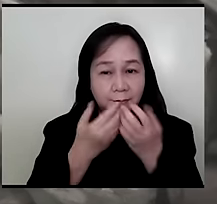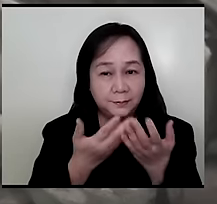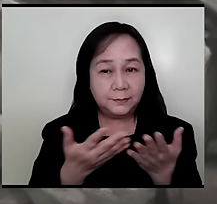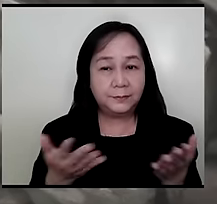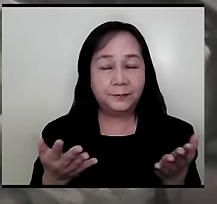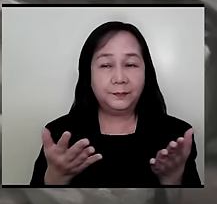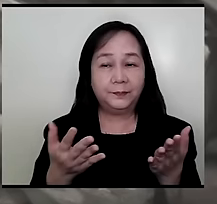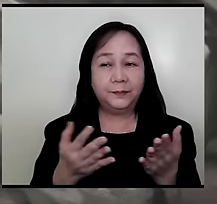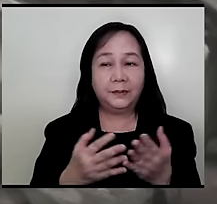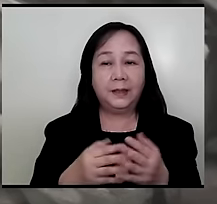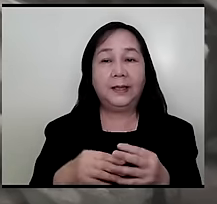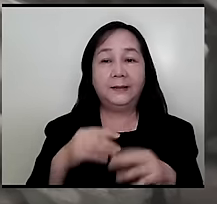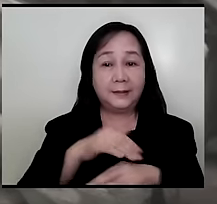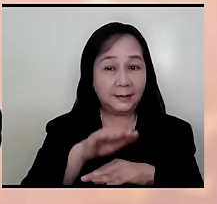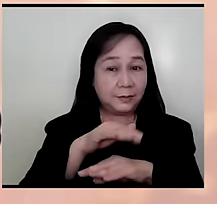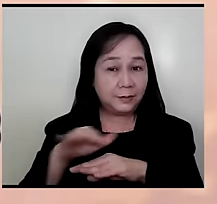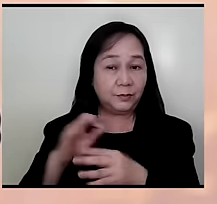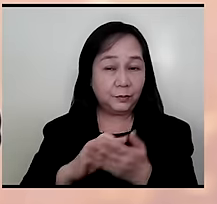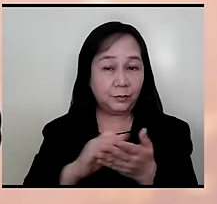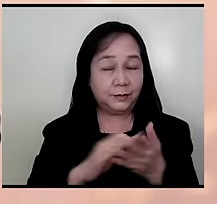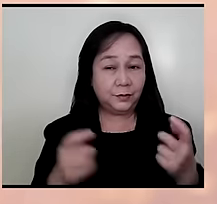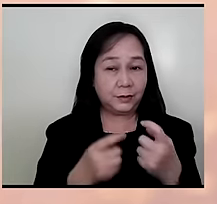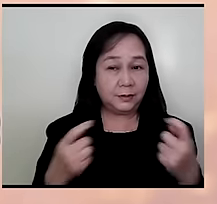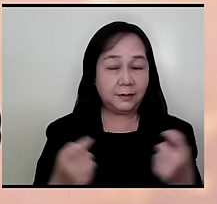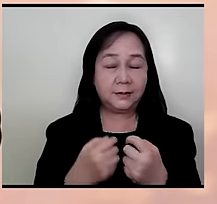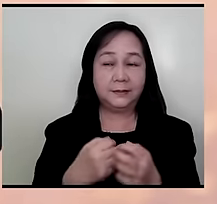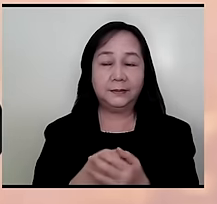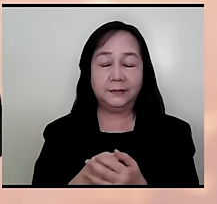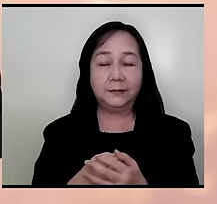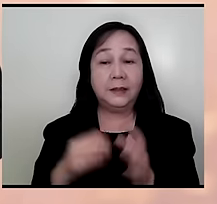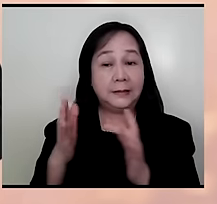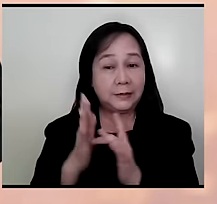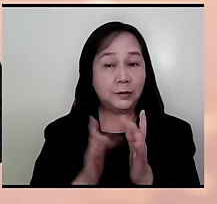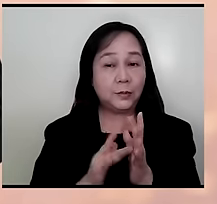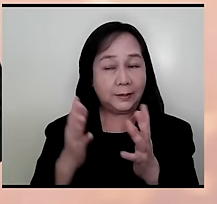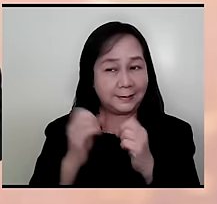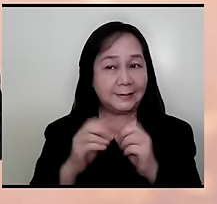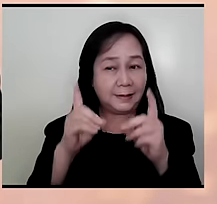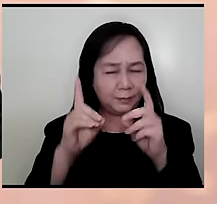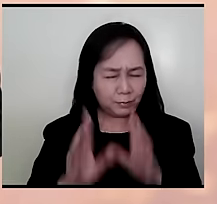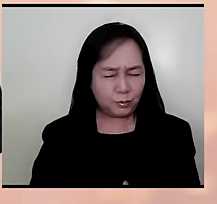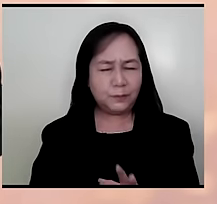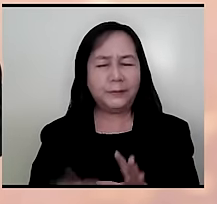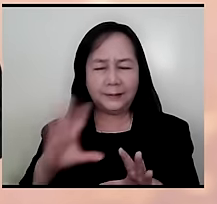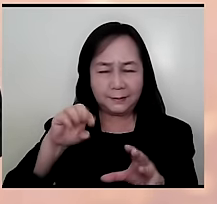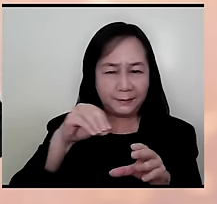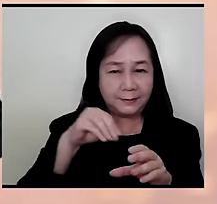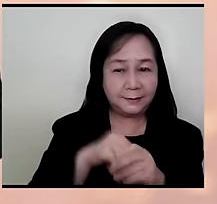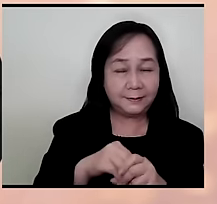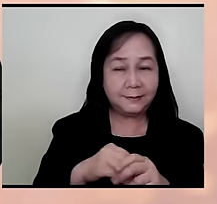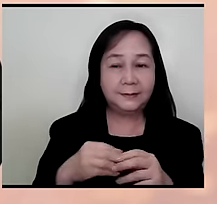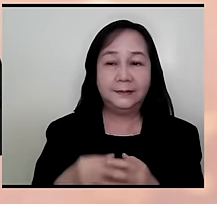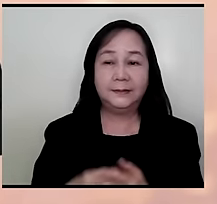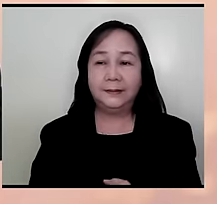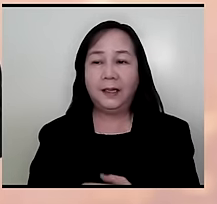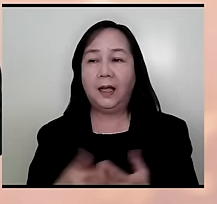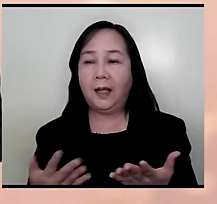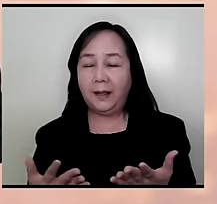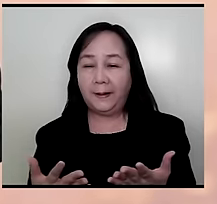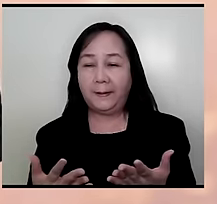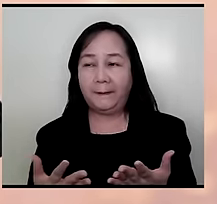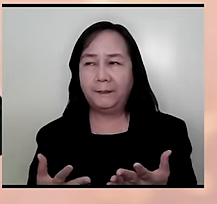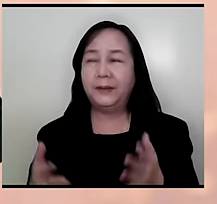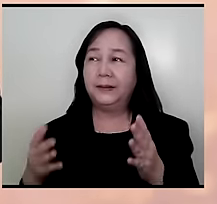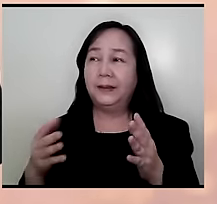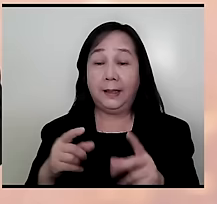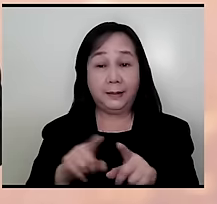to forgive sins. Jesus wants His disciples to participate in and pass God's